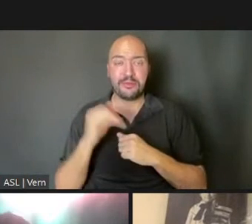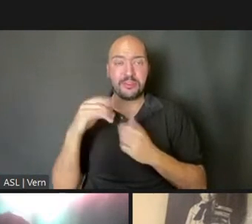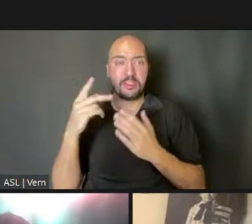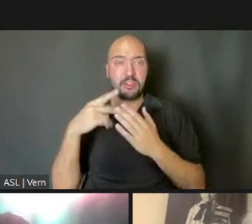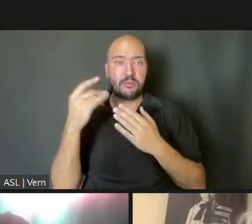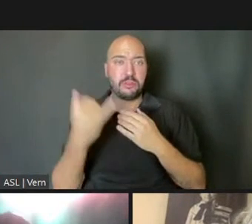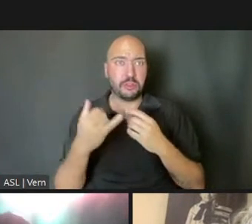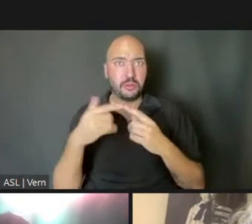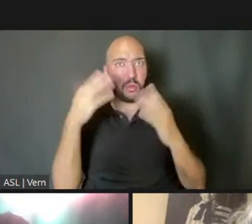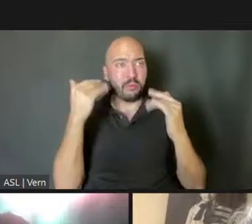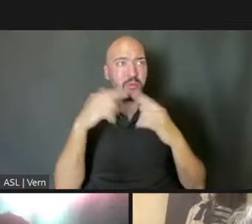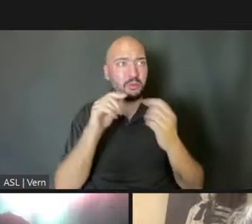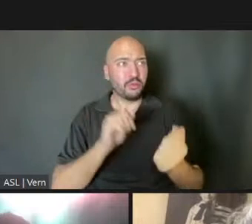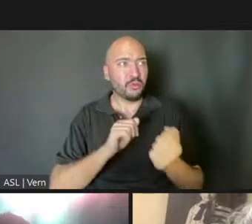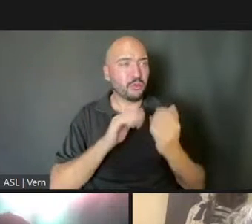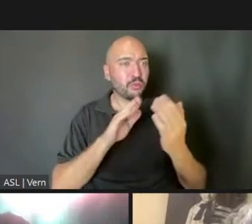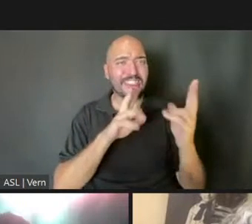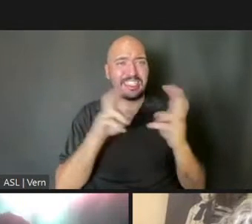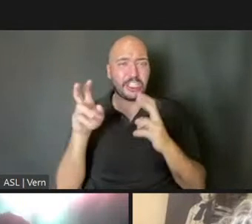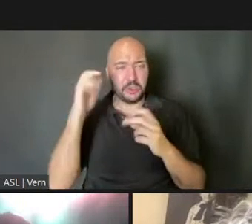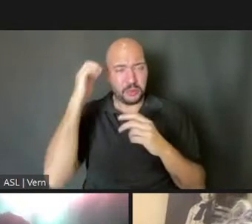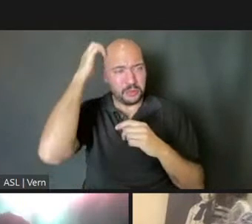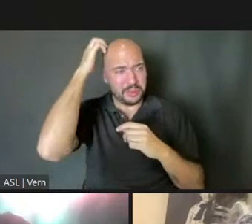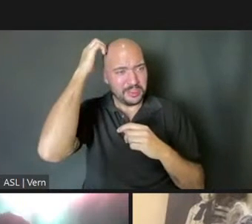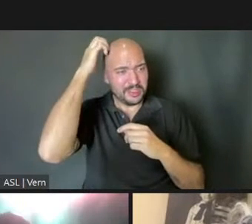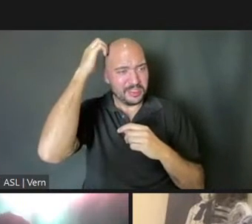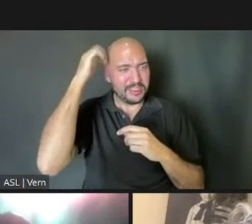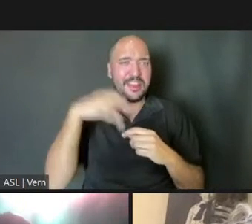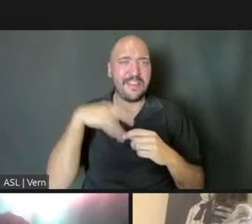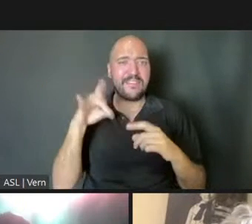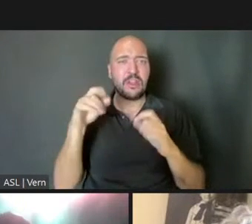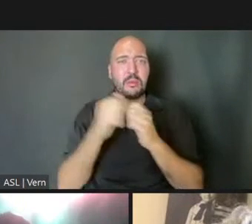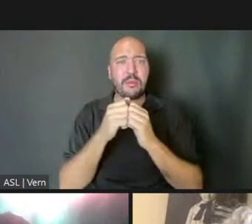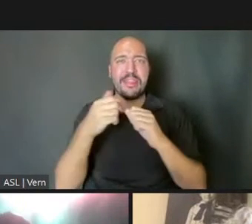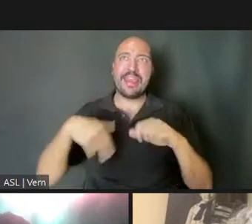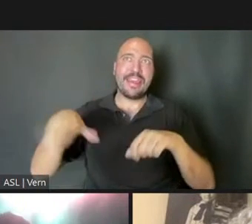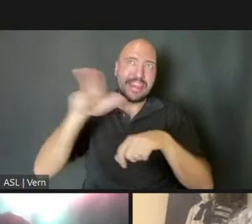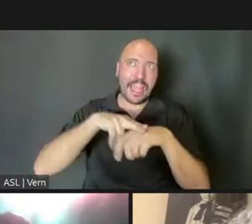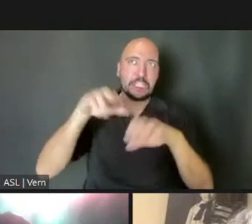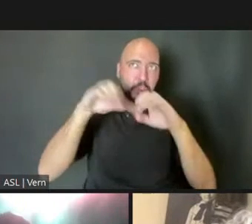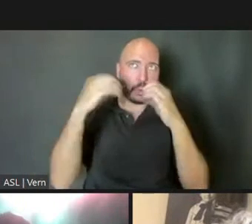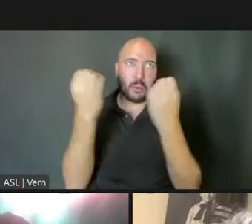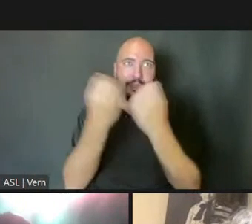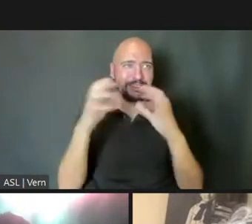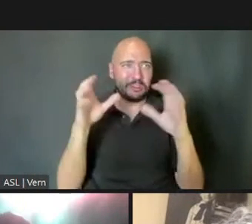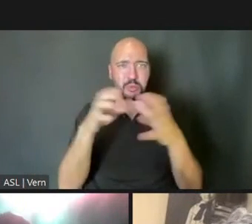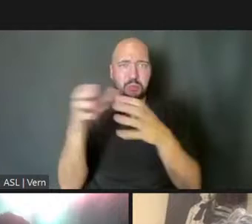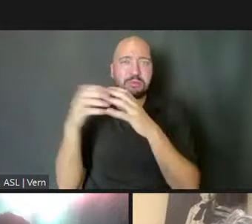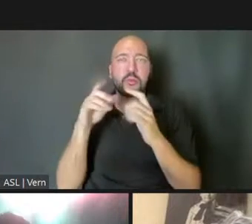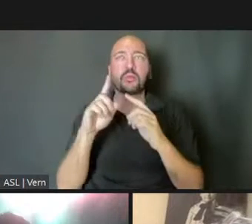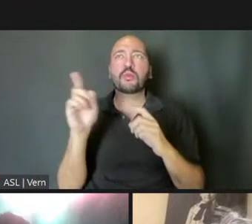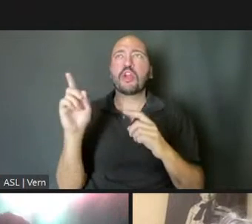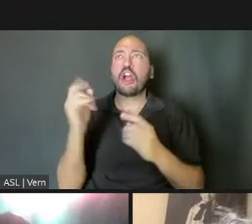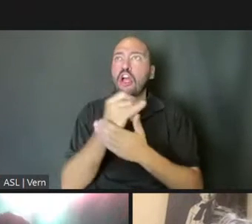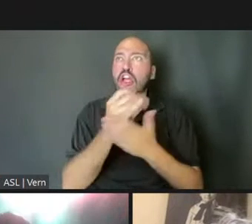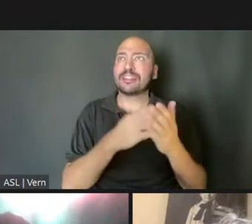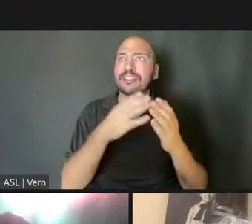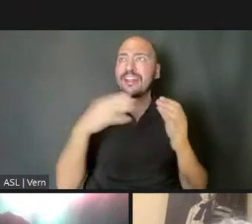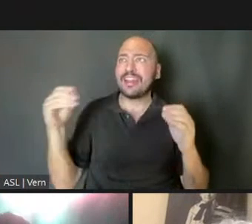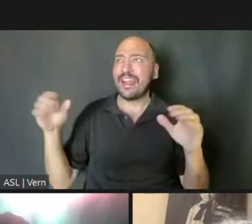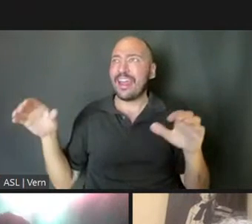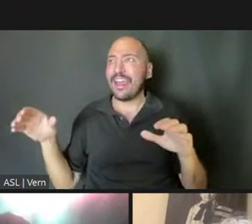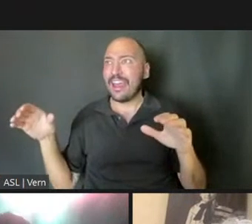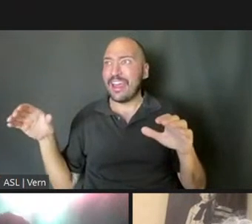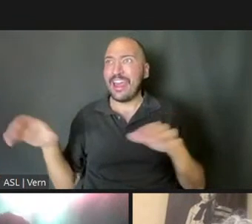is in the hope to address an issue that I've found within Nashville organizing circles and beyond, in which artists and activists often